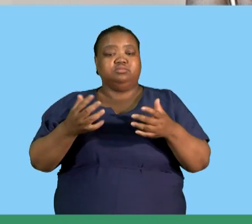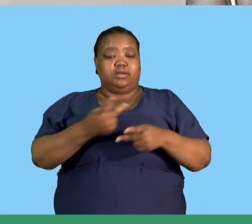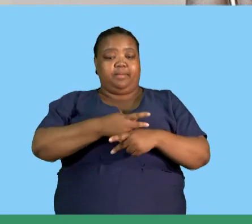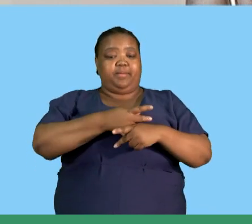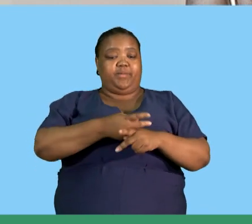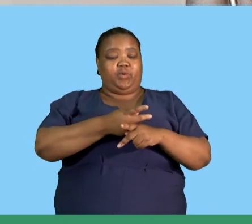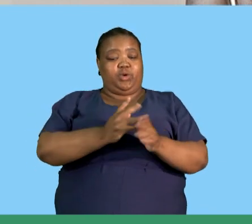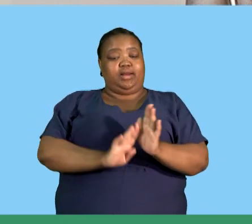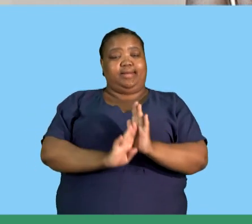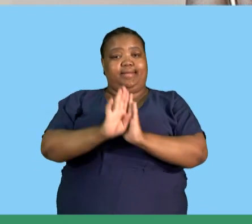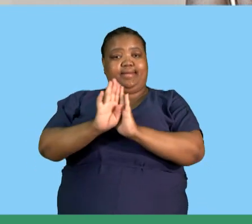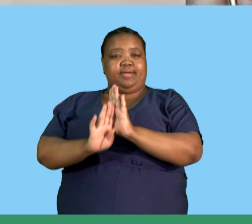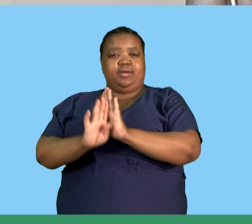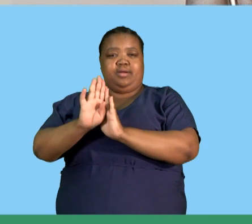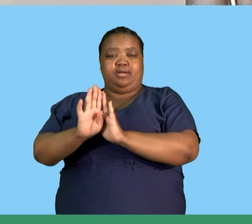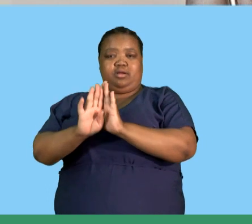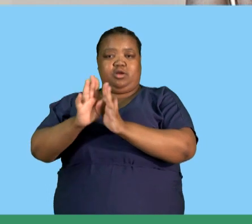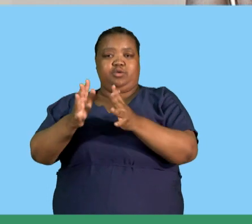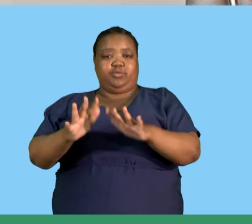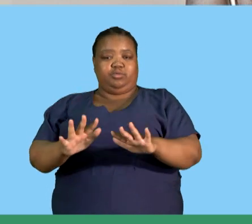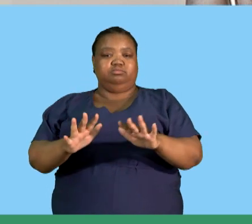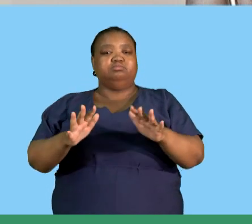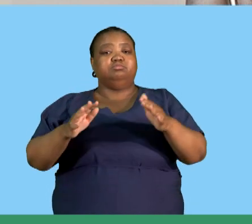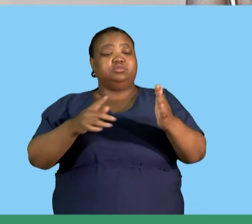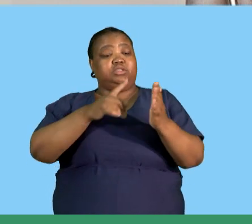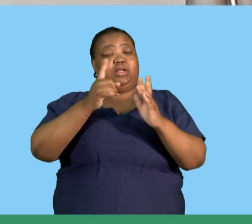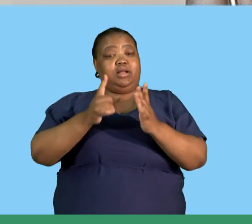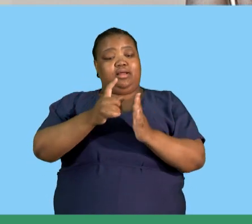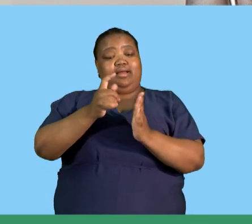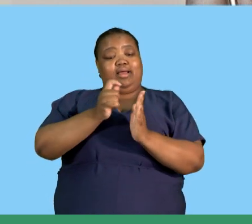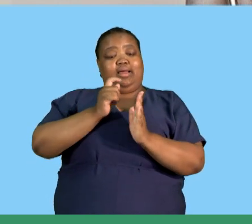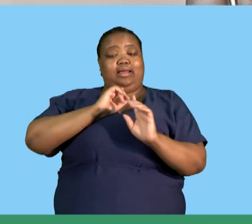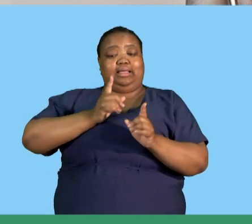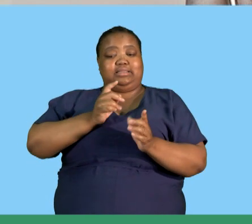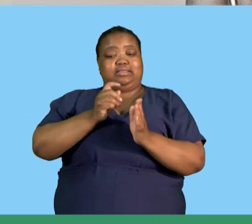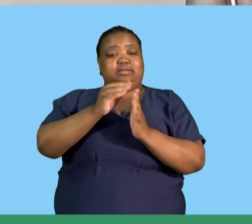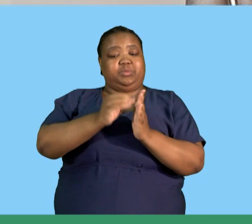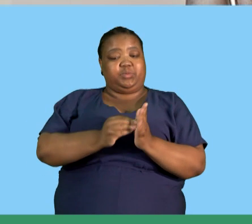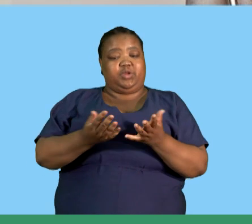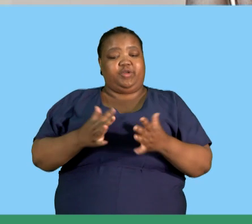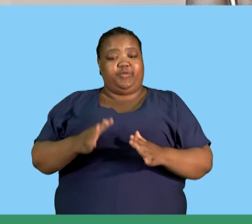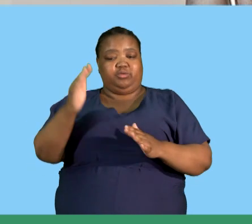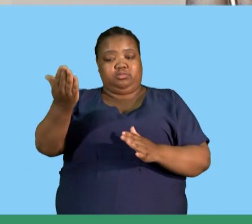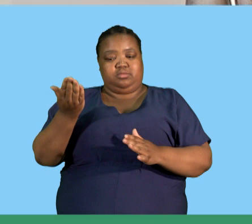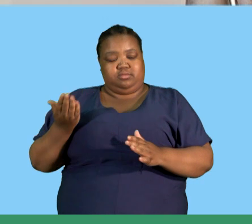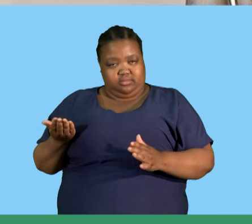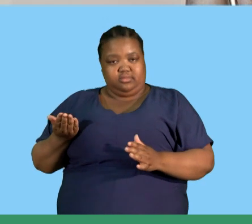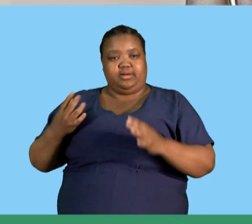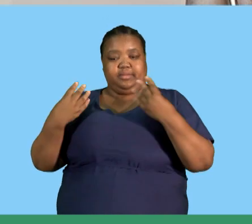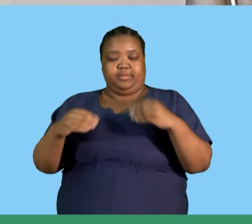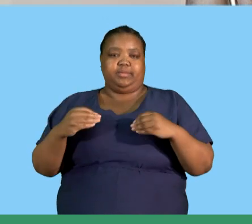to the product, and they have to return it to the business. Right? Don't forget that. Remember, we are putting it into